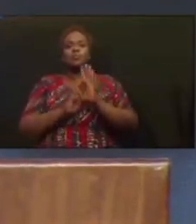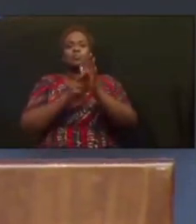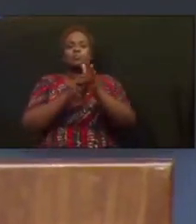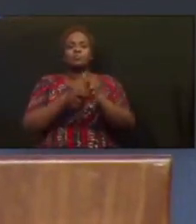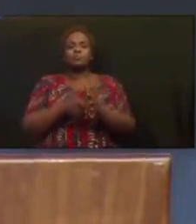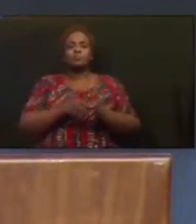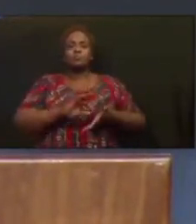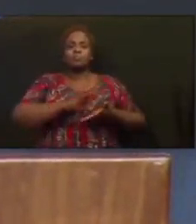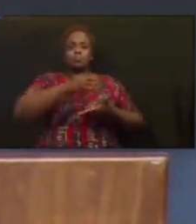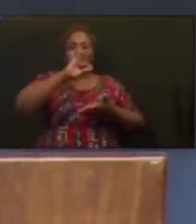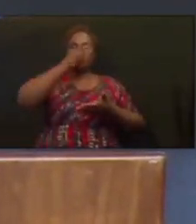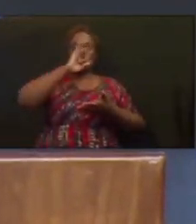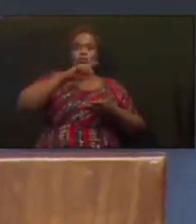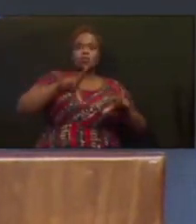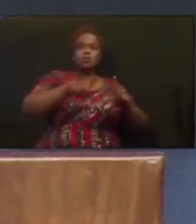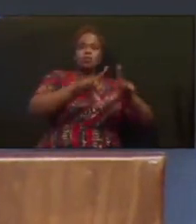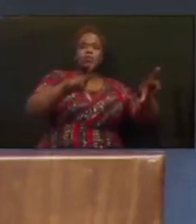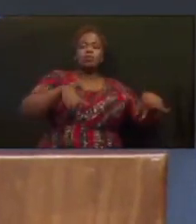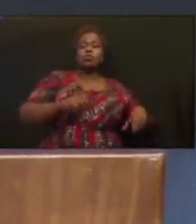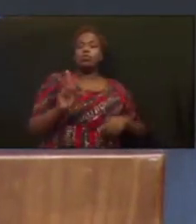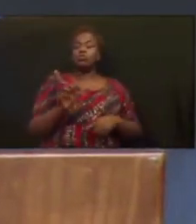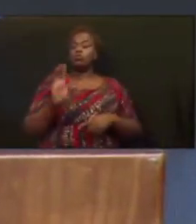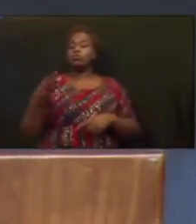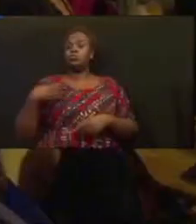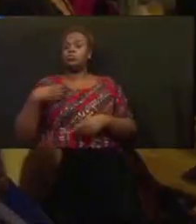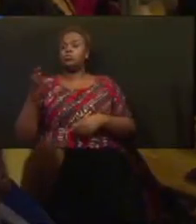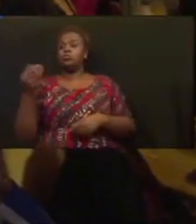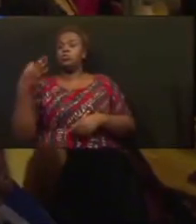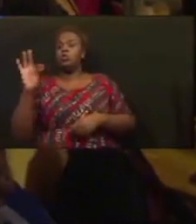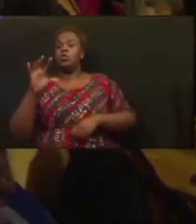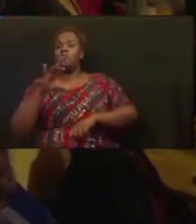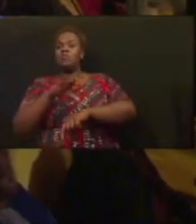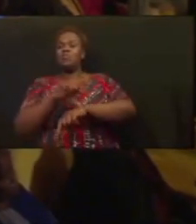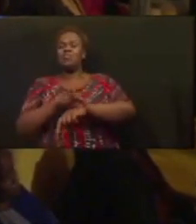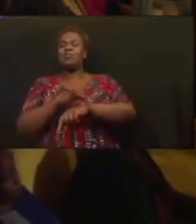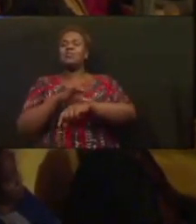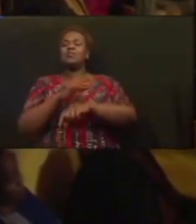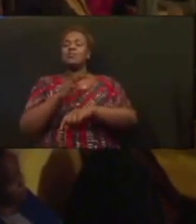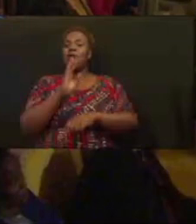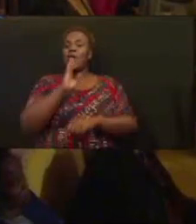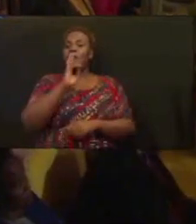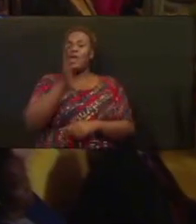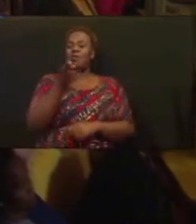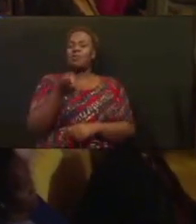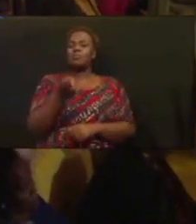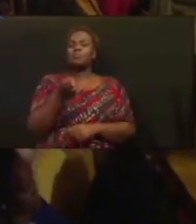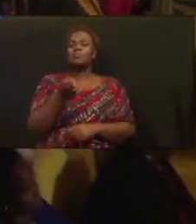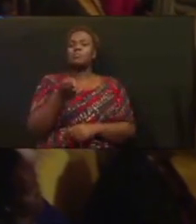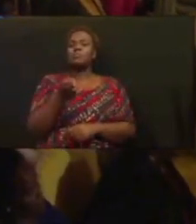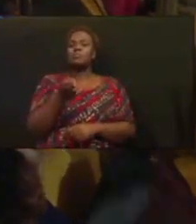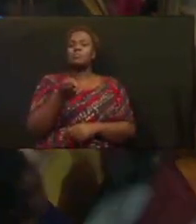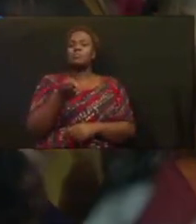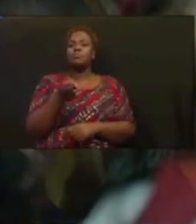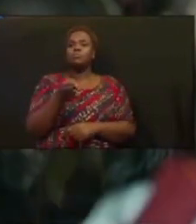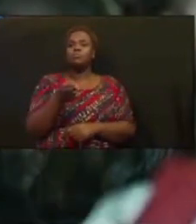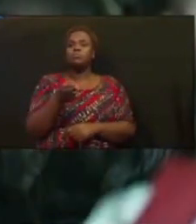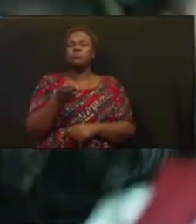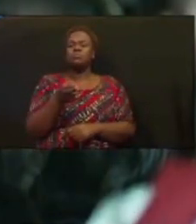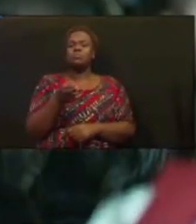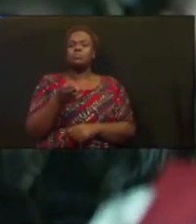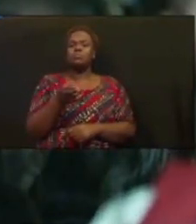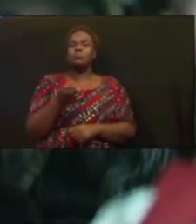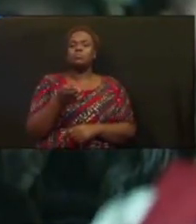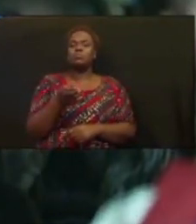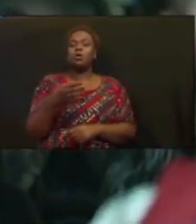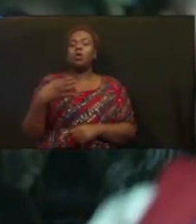spiritual locations where the treasures of the earth reside. It is more than buying and selling. There is a threshold level of wealth that when